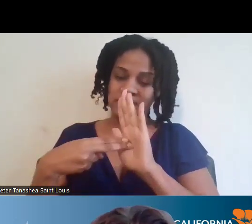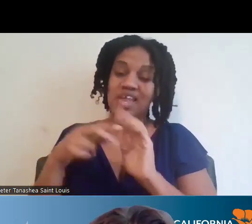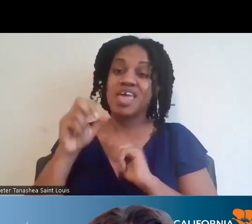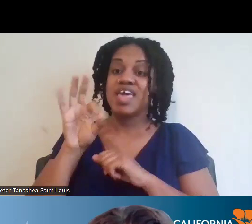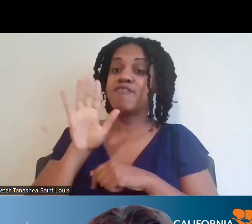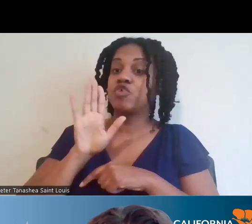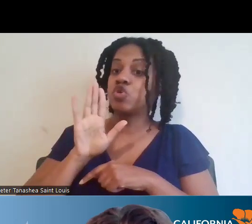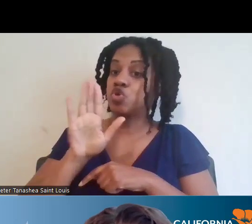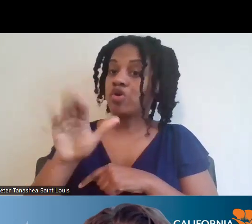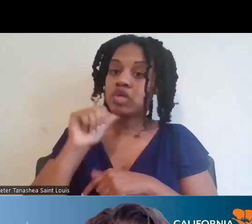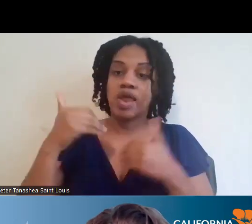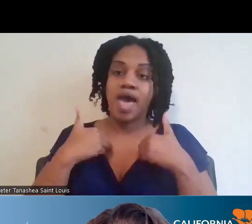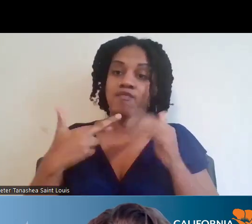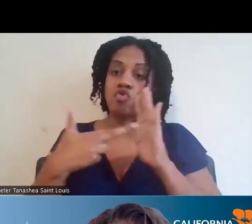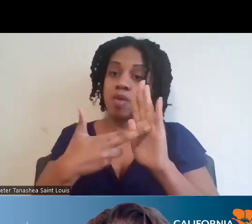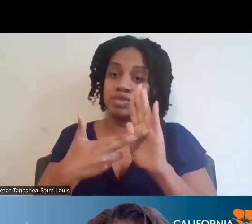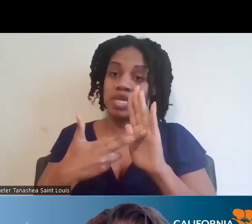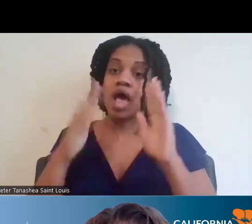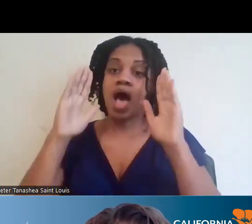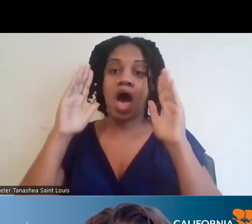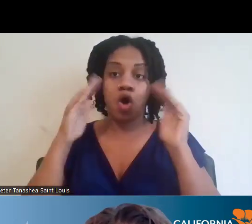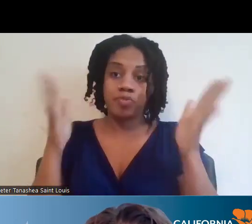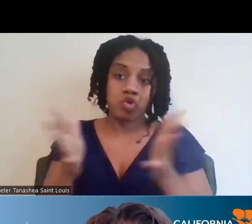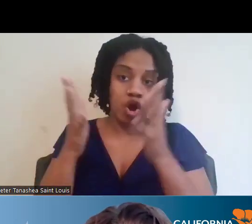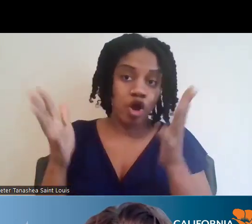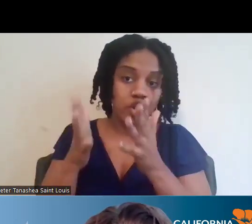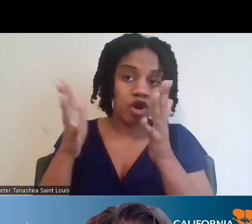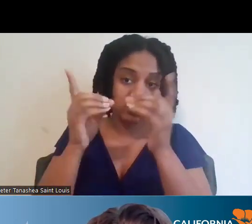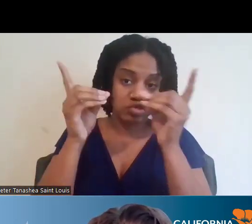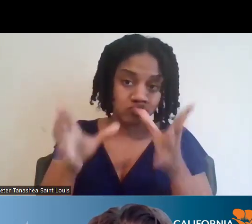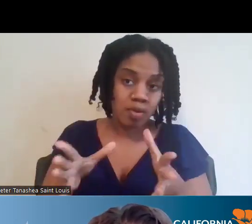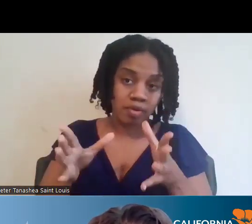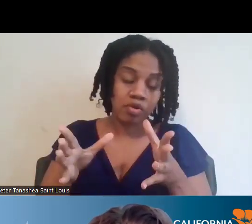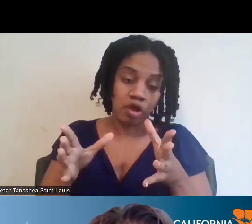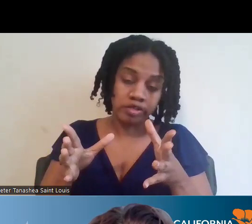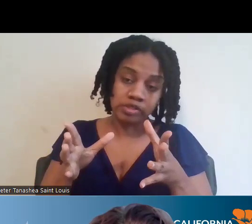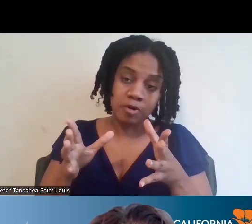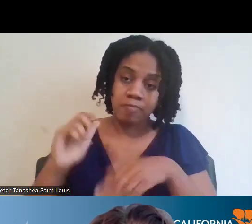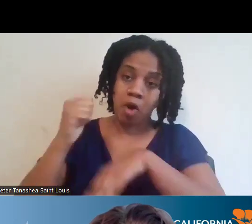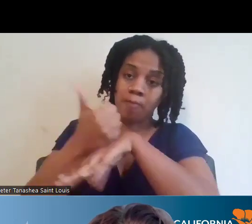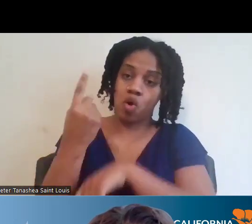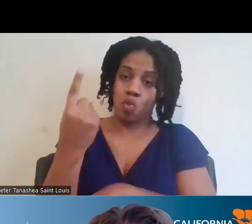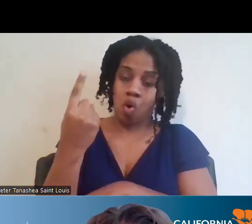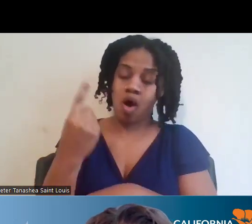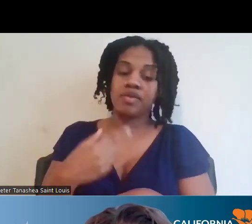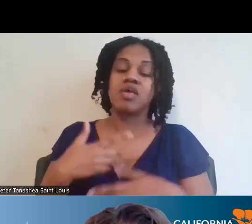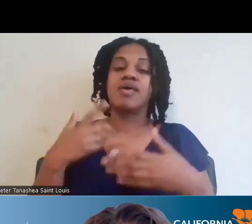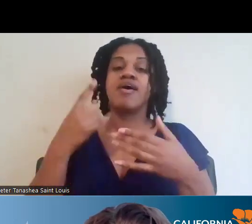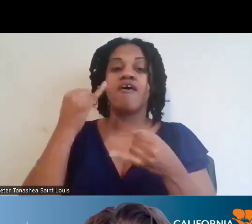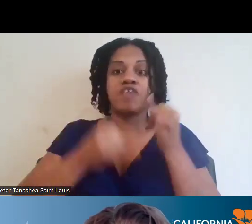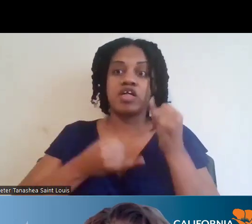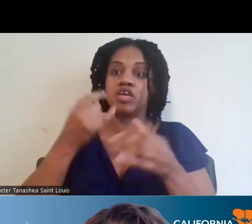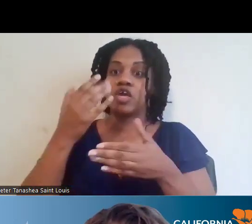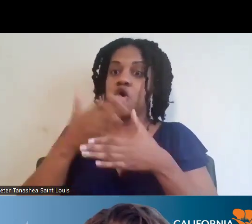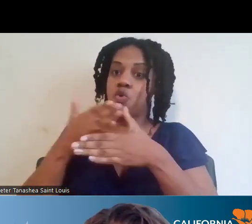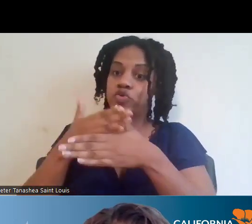council doesn't have a representative, I hope you will encourage your AAA director to appoint one. And finally, I want to share that the Commission also looks